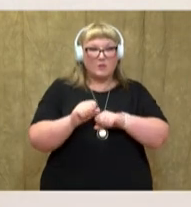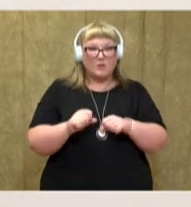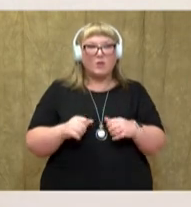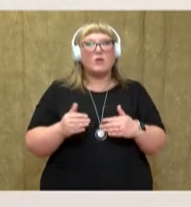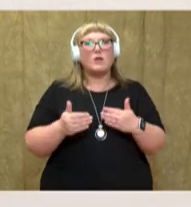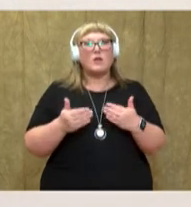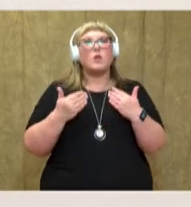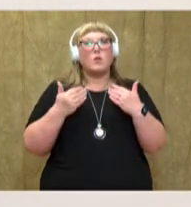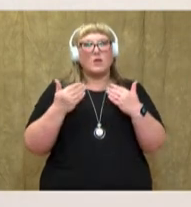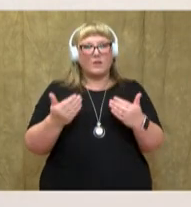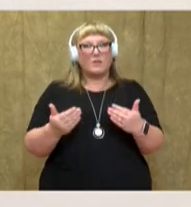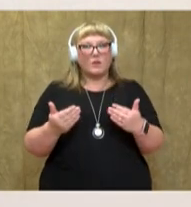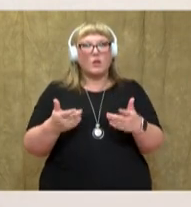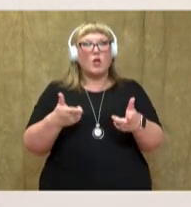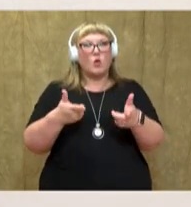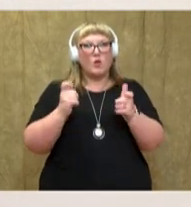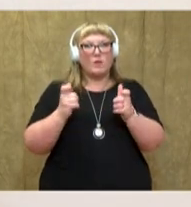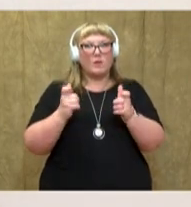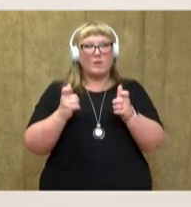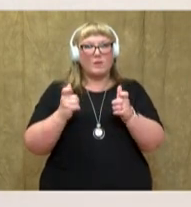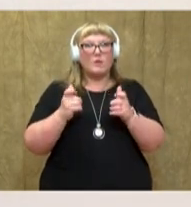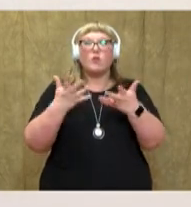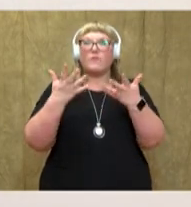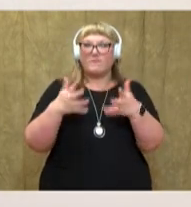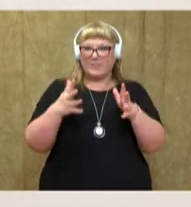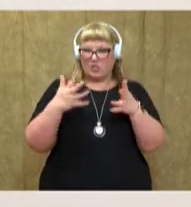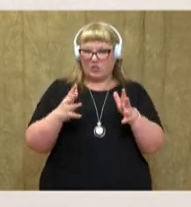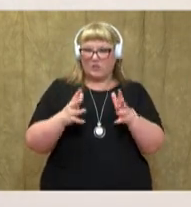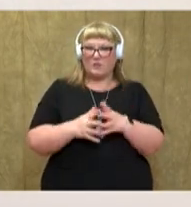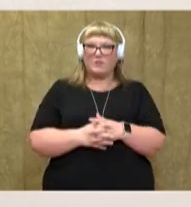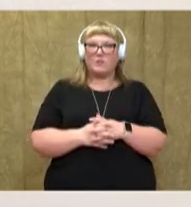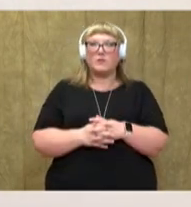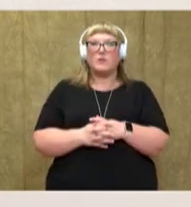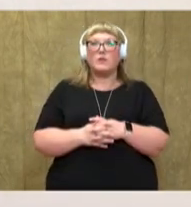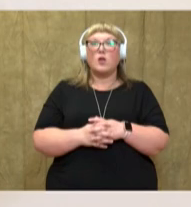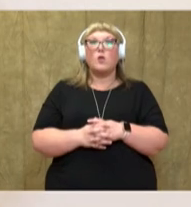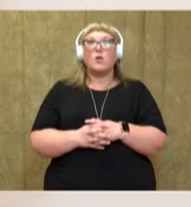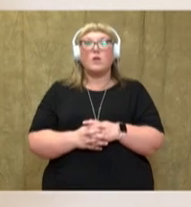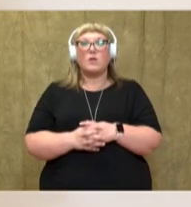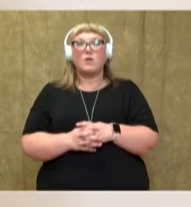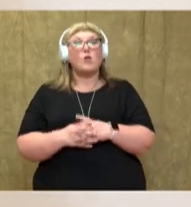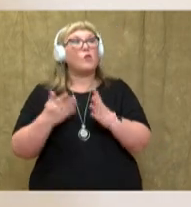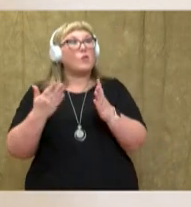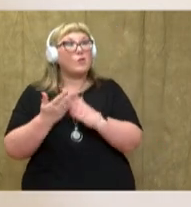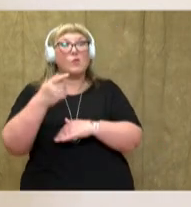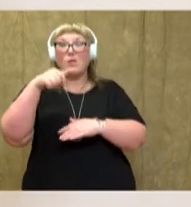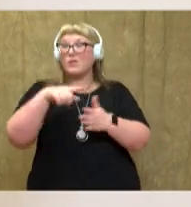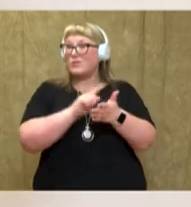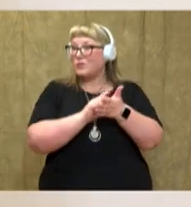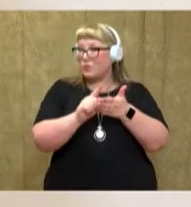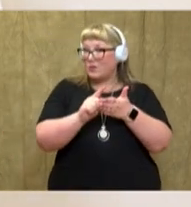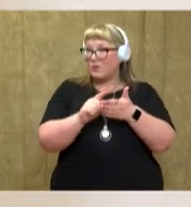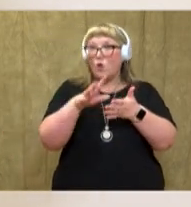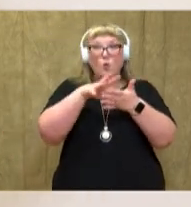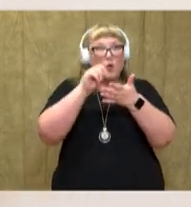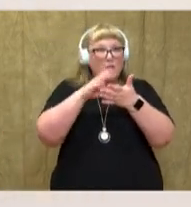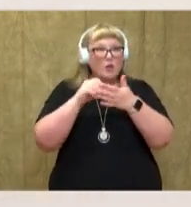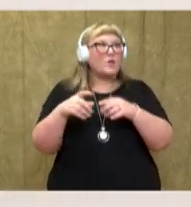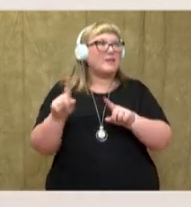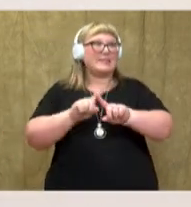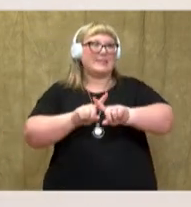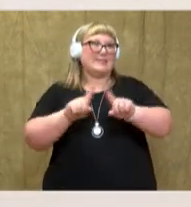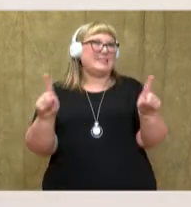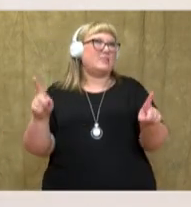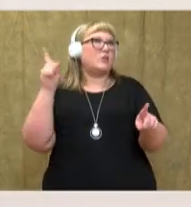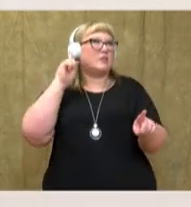So let's go ahead and quickly get ready to wrap up. Now, friends, remember, throughout this week, we have learned about different digraphs,